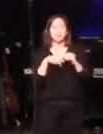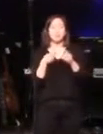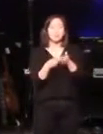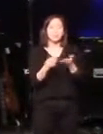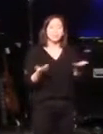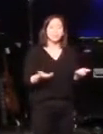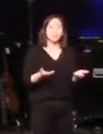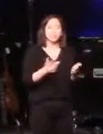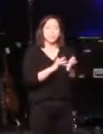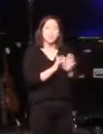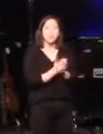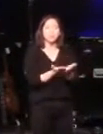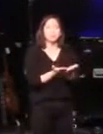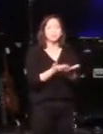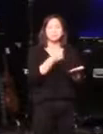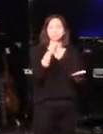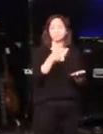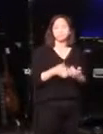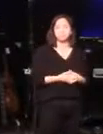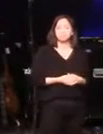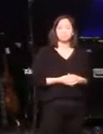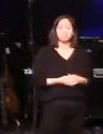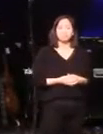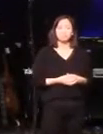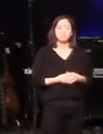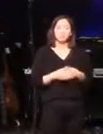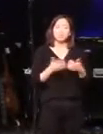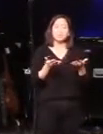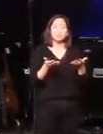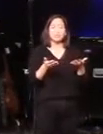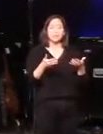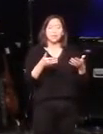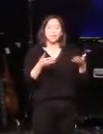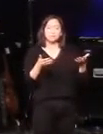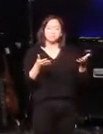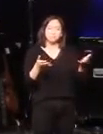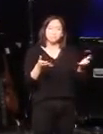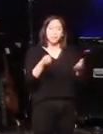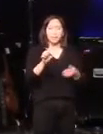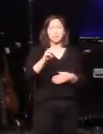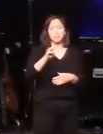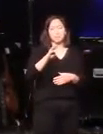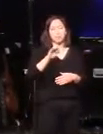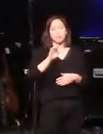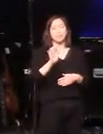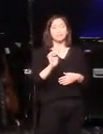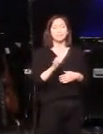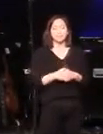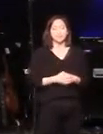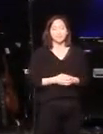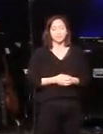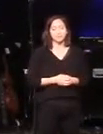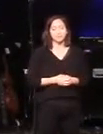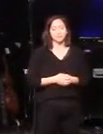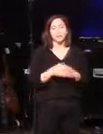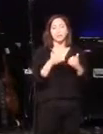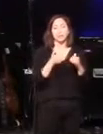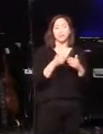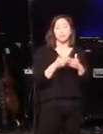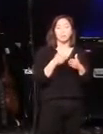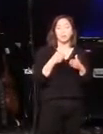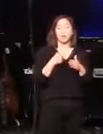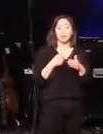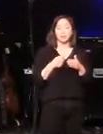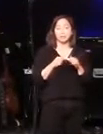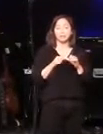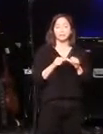what is being said here, and then in the process, look at themselves. Now, before I go any farther, one of the things